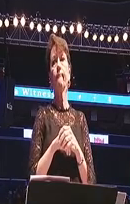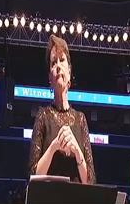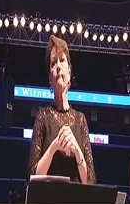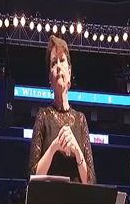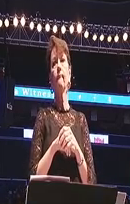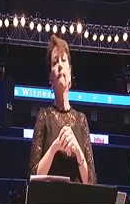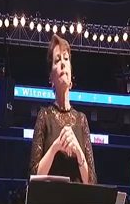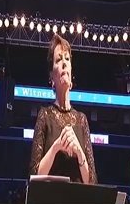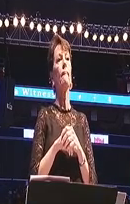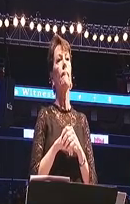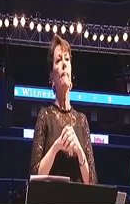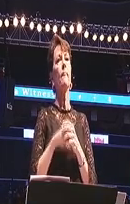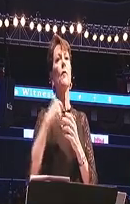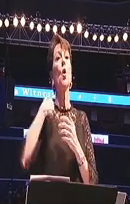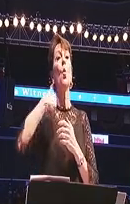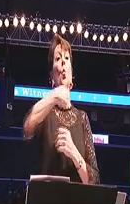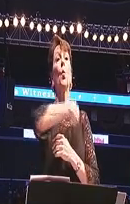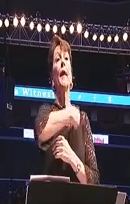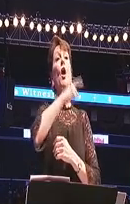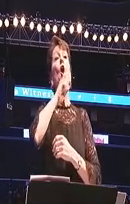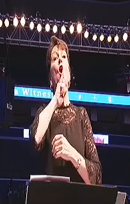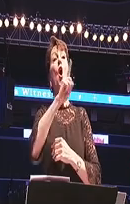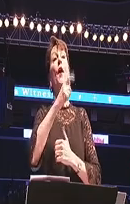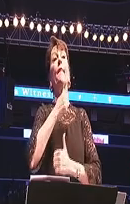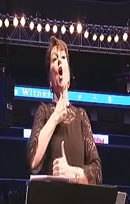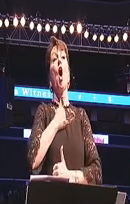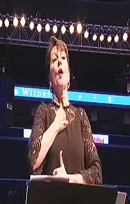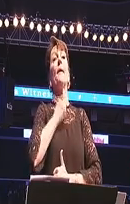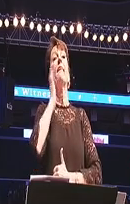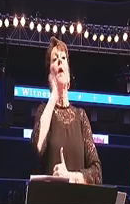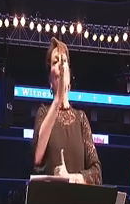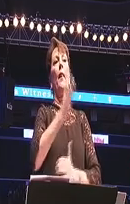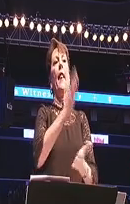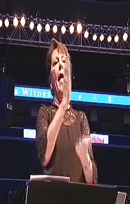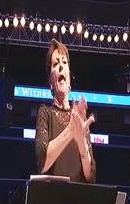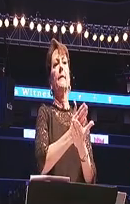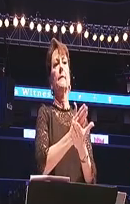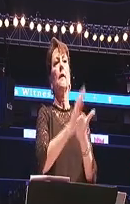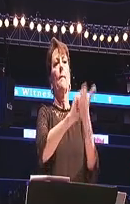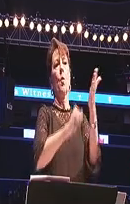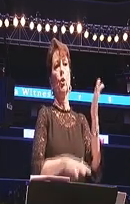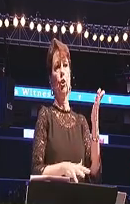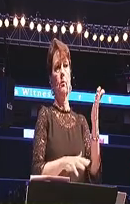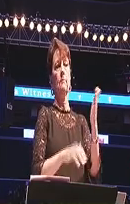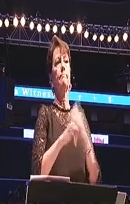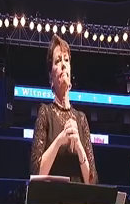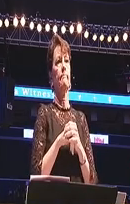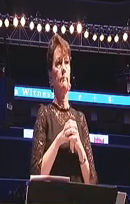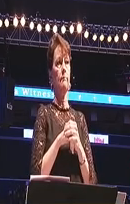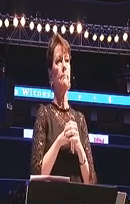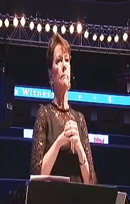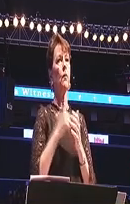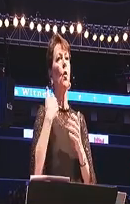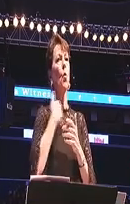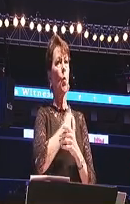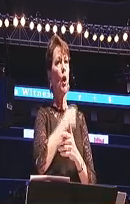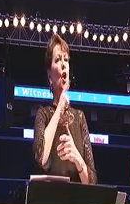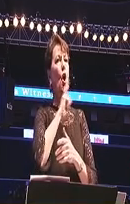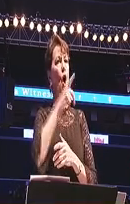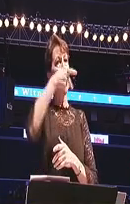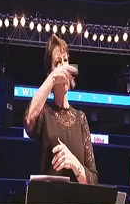We are the army that will end abortion. We are the